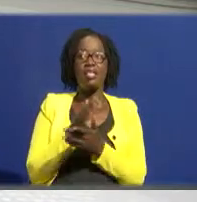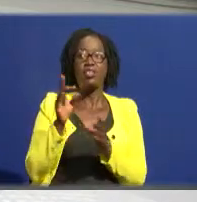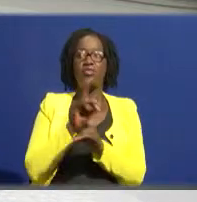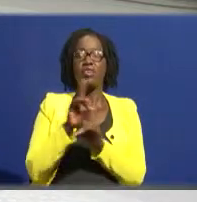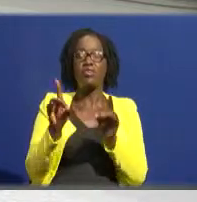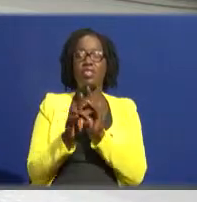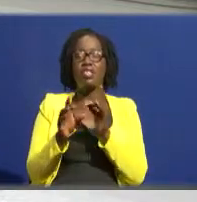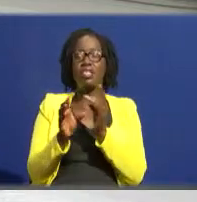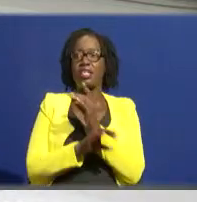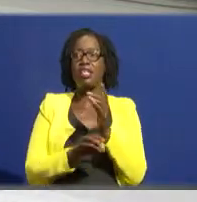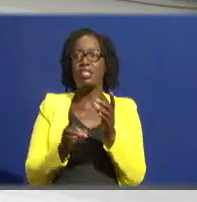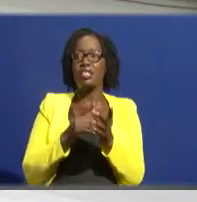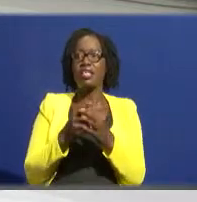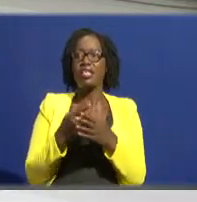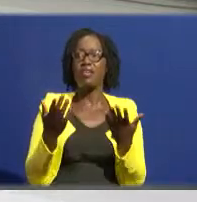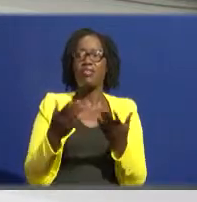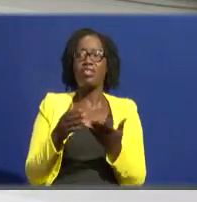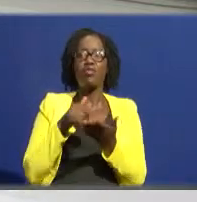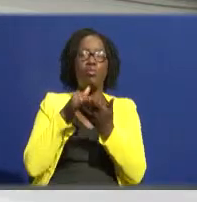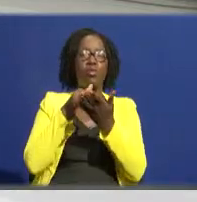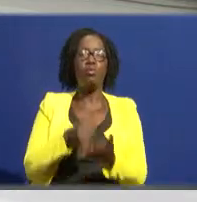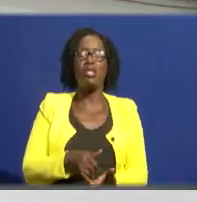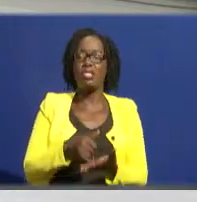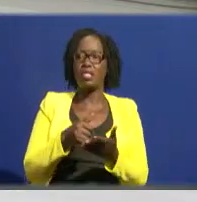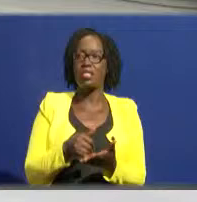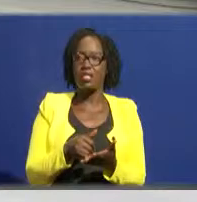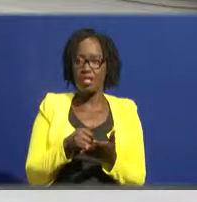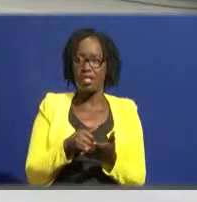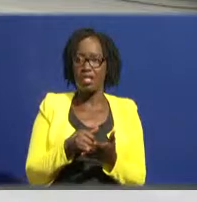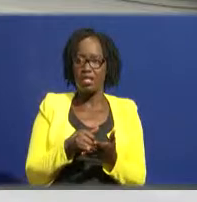in this country, everything will go at a mess. That's why we have